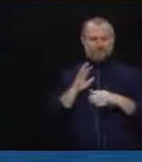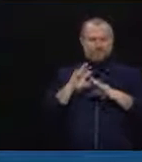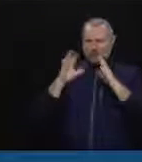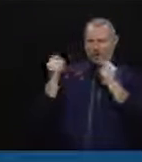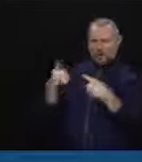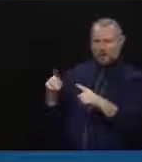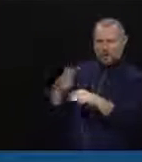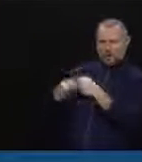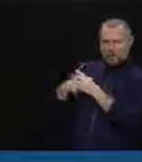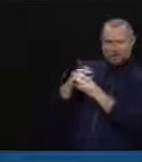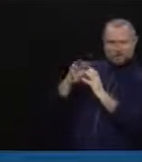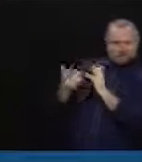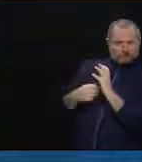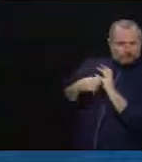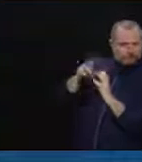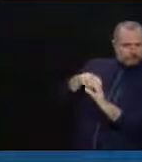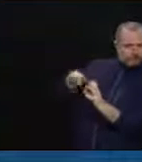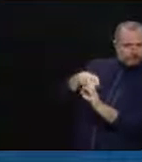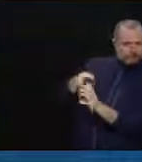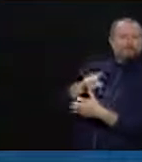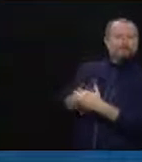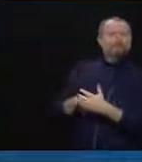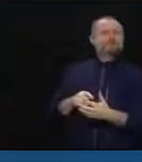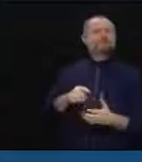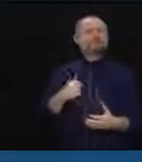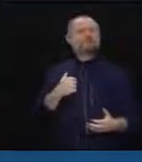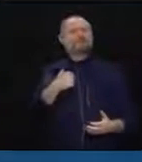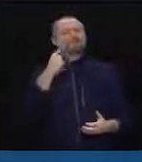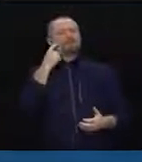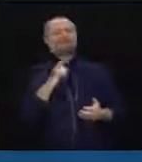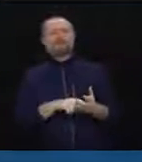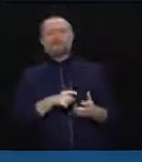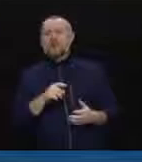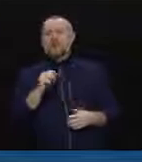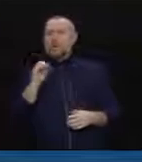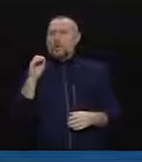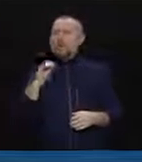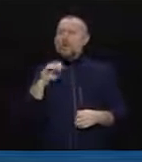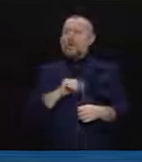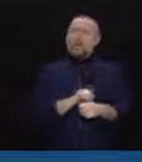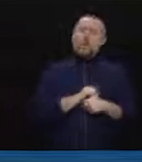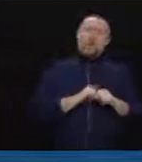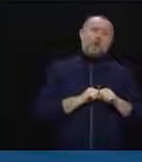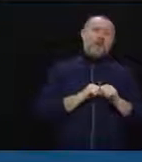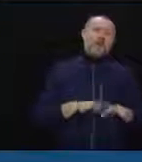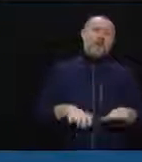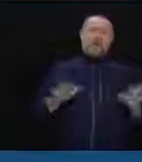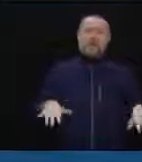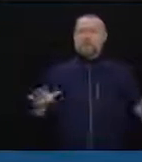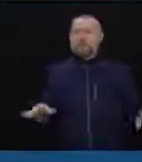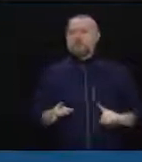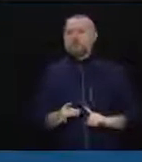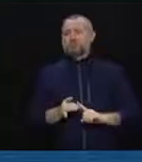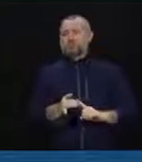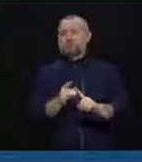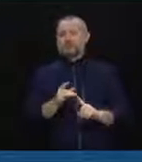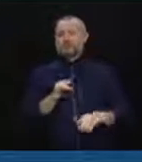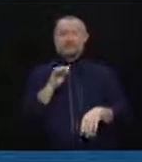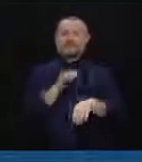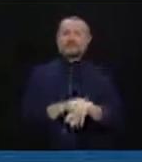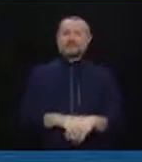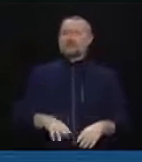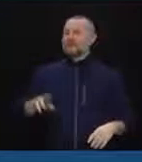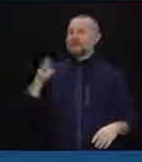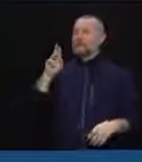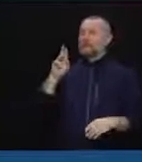Africa. We saw how quickly Omicron spread. We saw what was happening in England, the UK. We are studying what